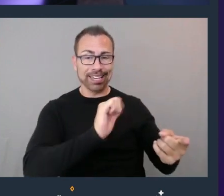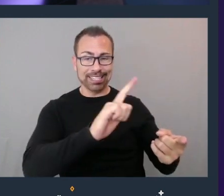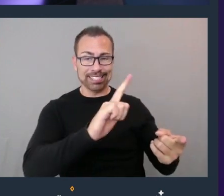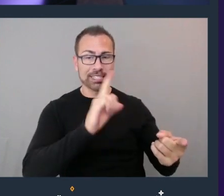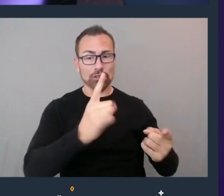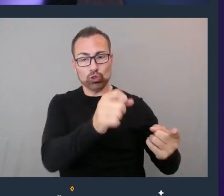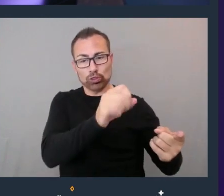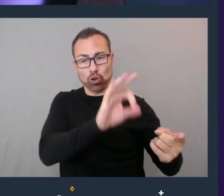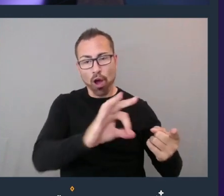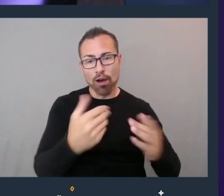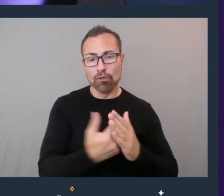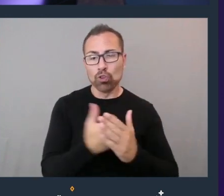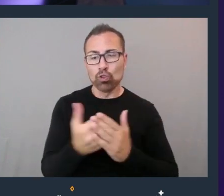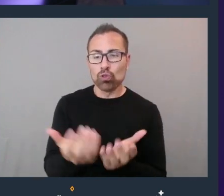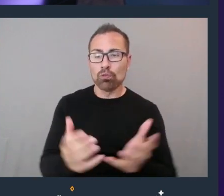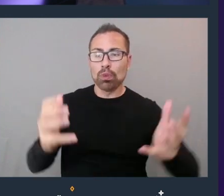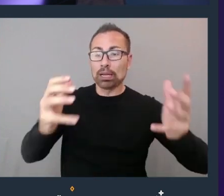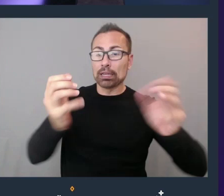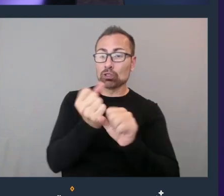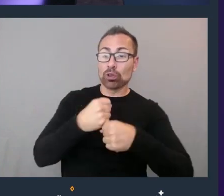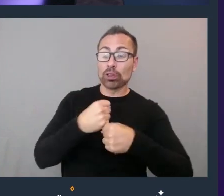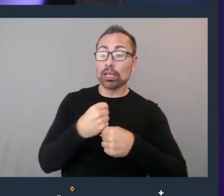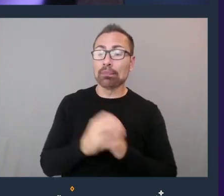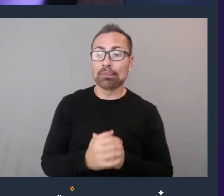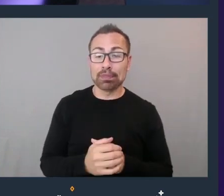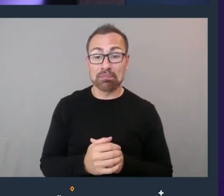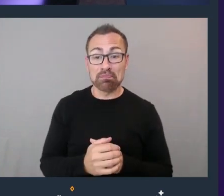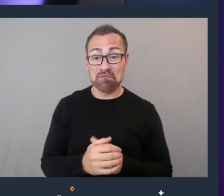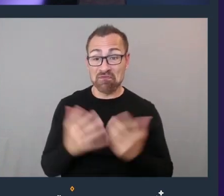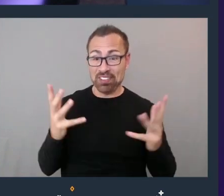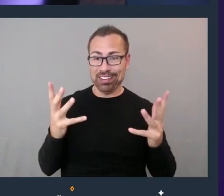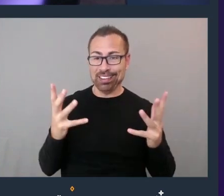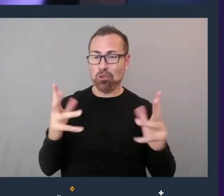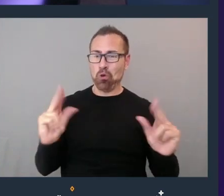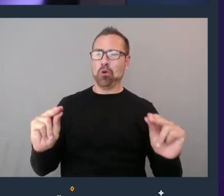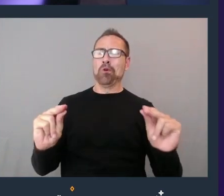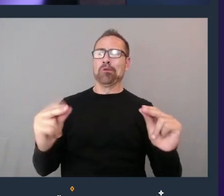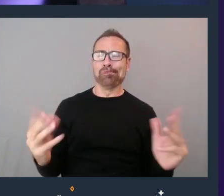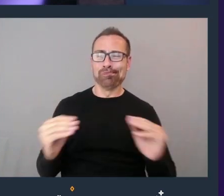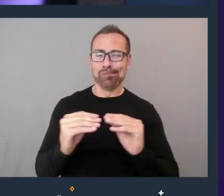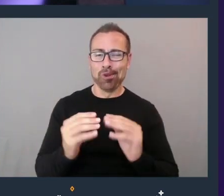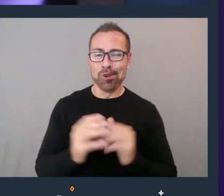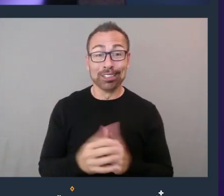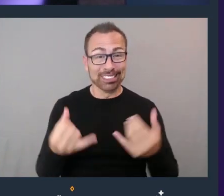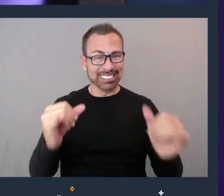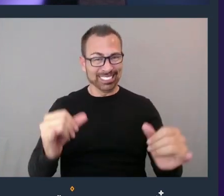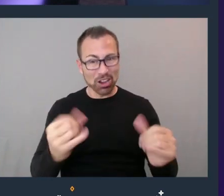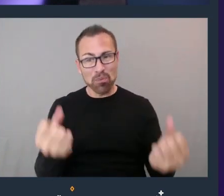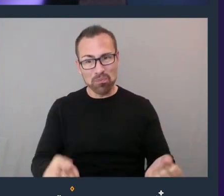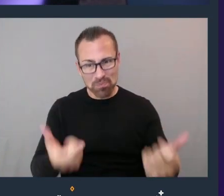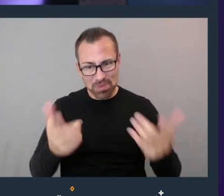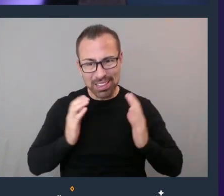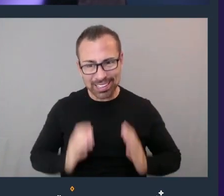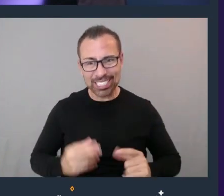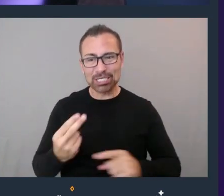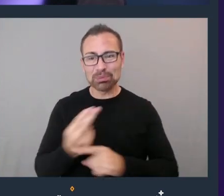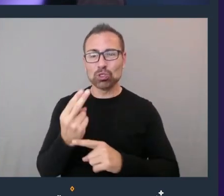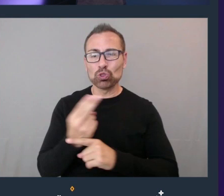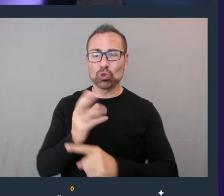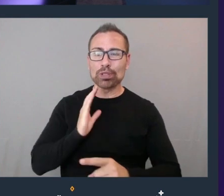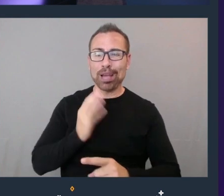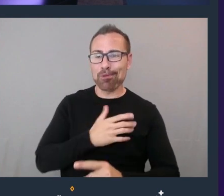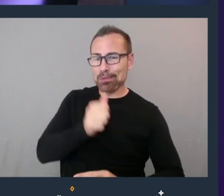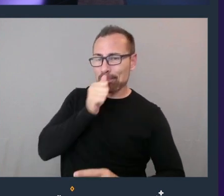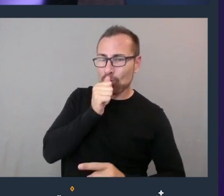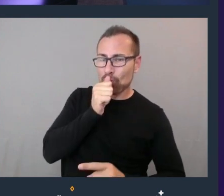We've got another great simplification to share with you. Many of our customers use AWS Private Link to maintain a strong data perimeter that